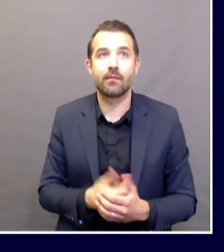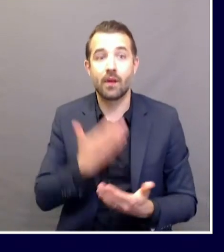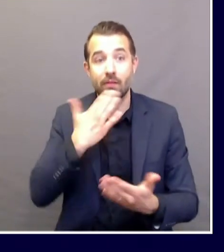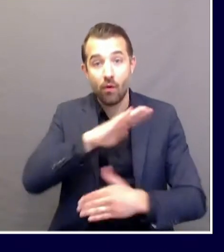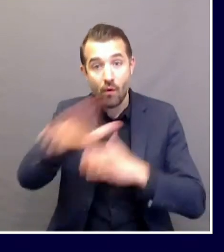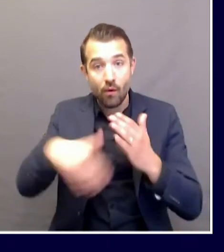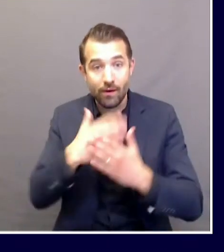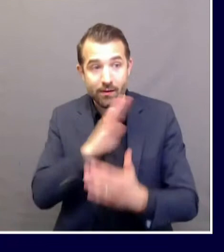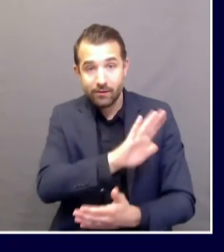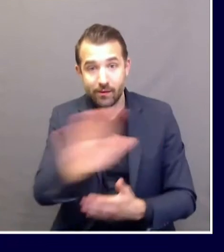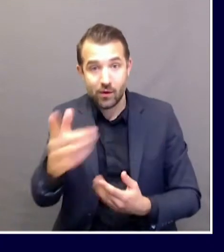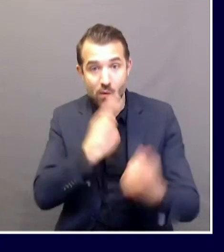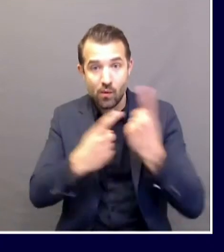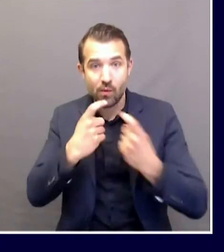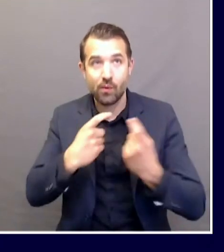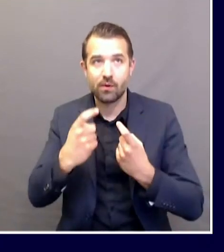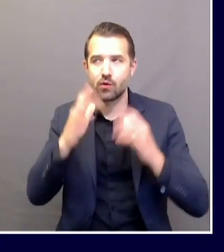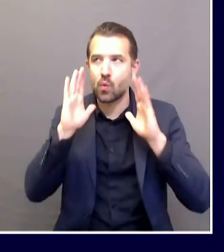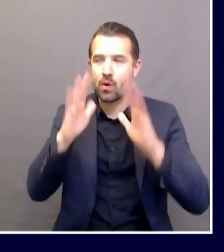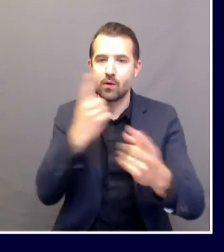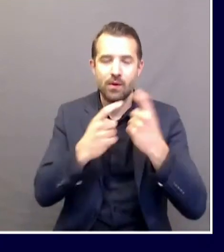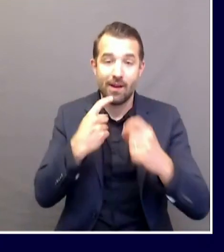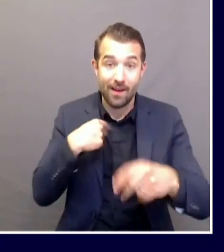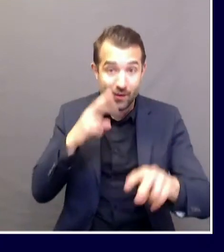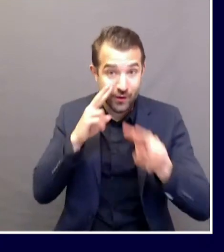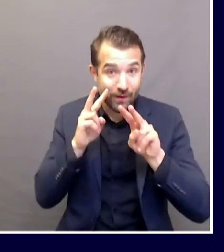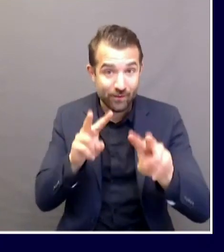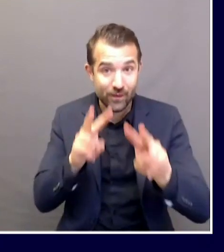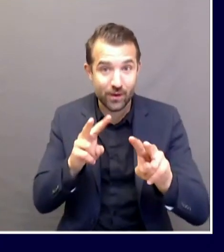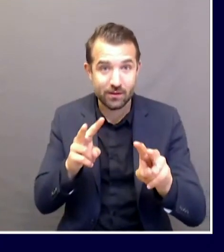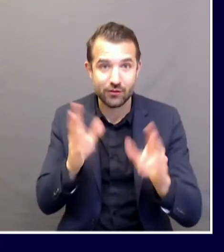questions today. We look forward to chatting with everyone again soon.